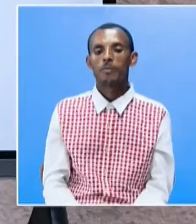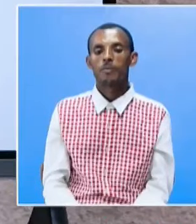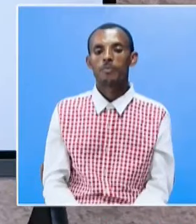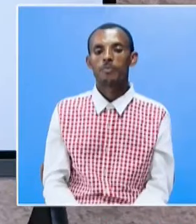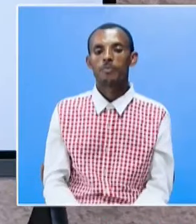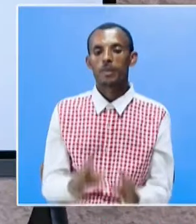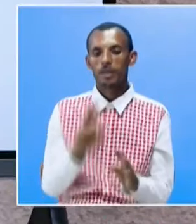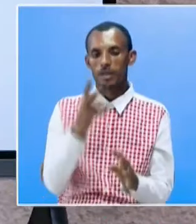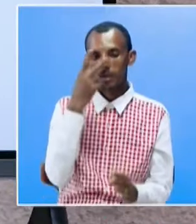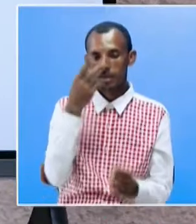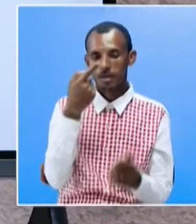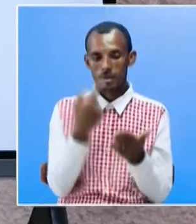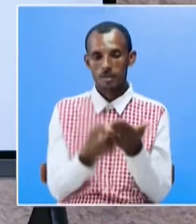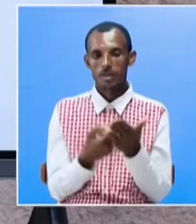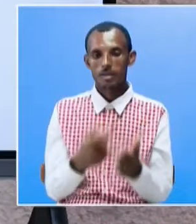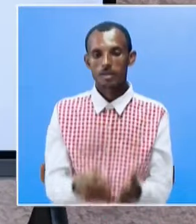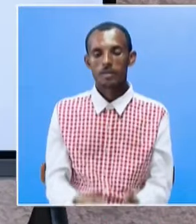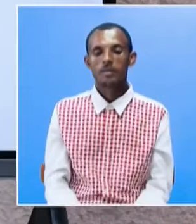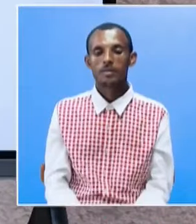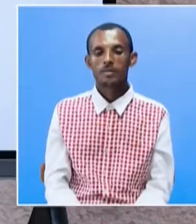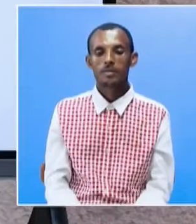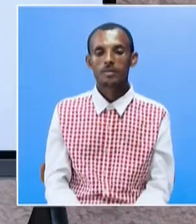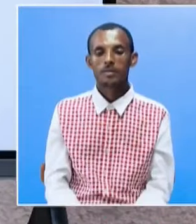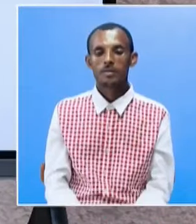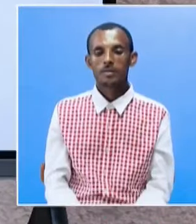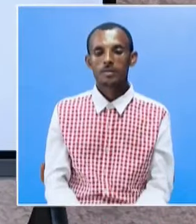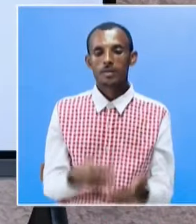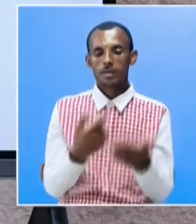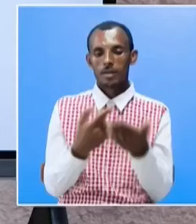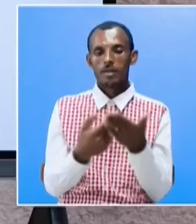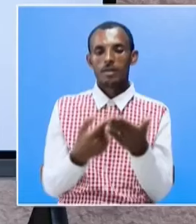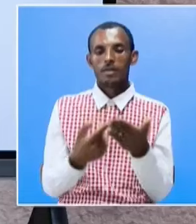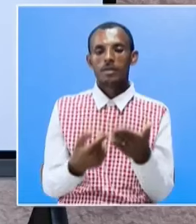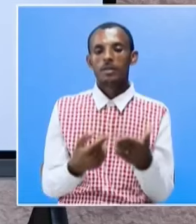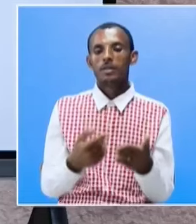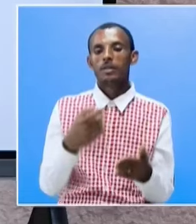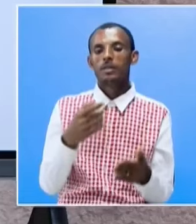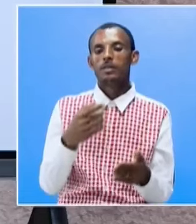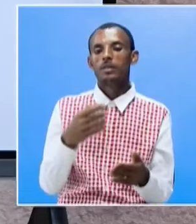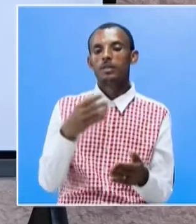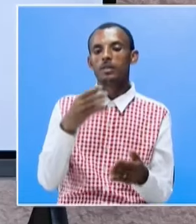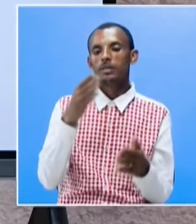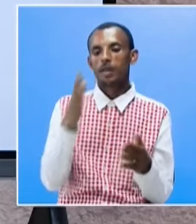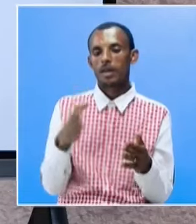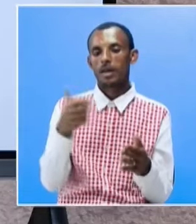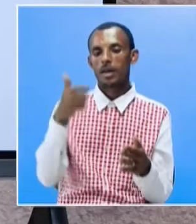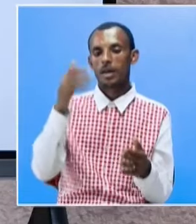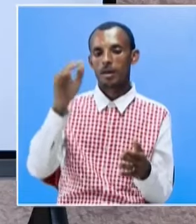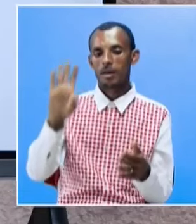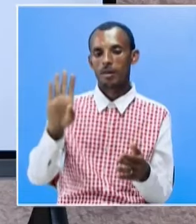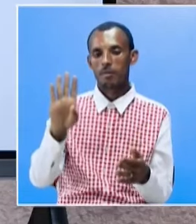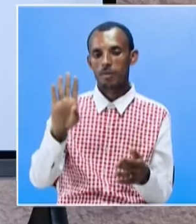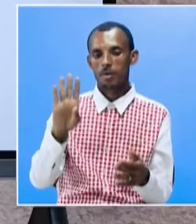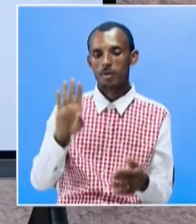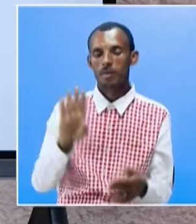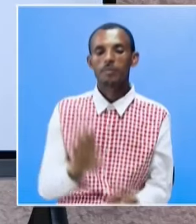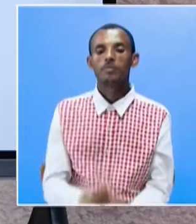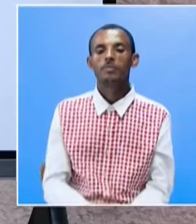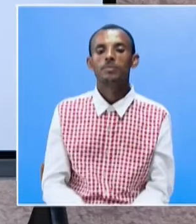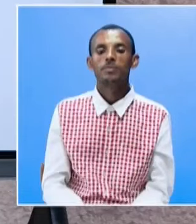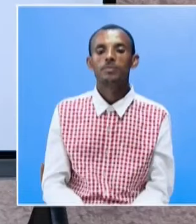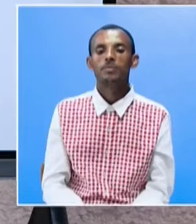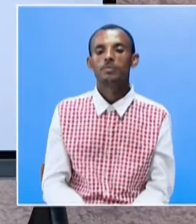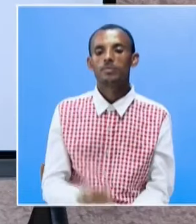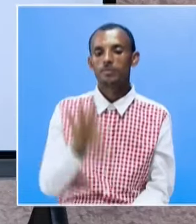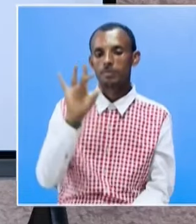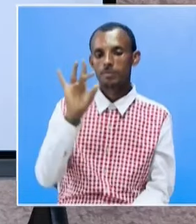Let's see this together. Look, here, side AB, this side AB is